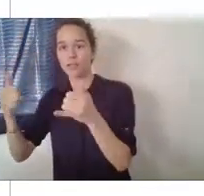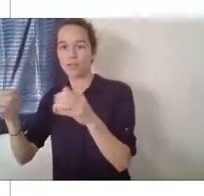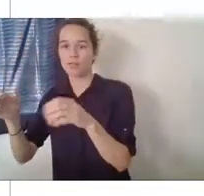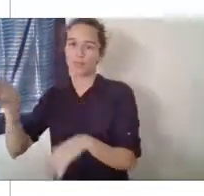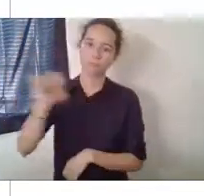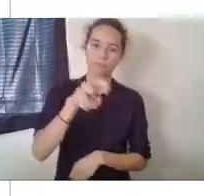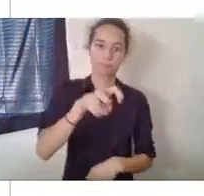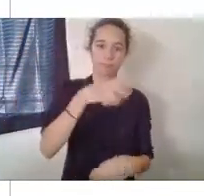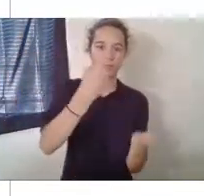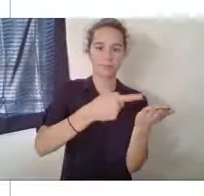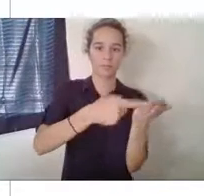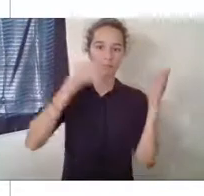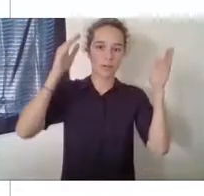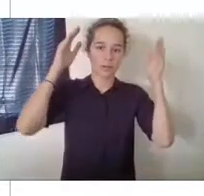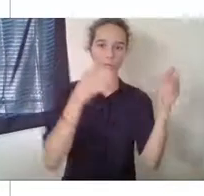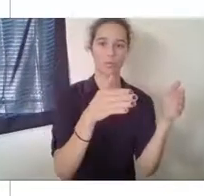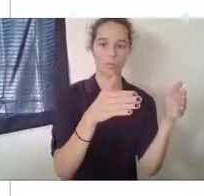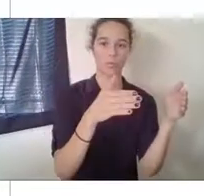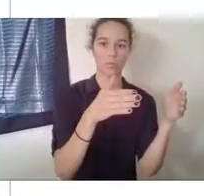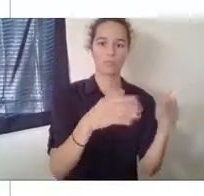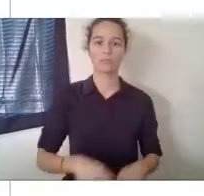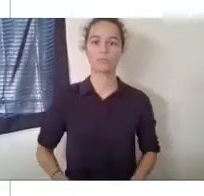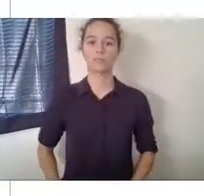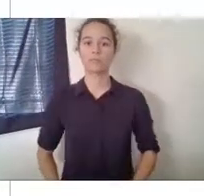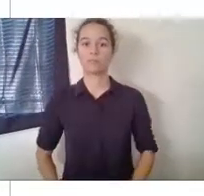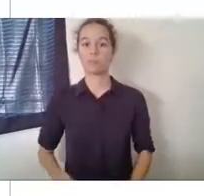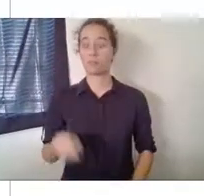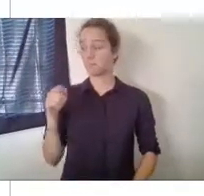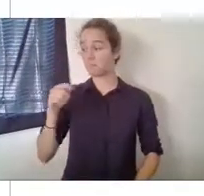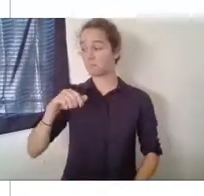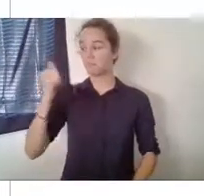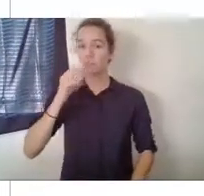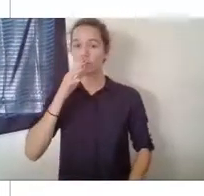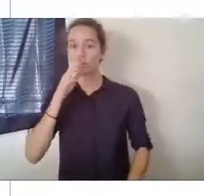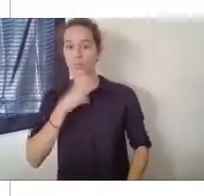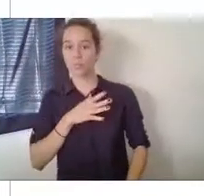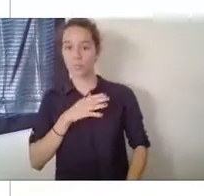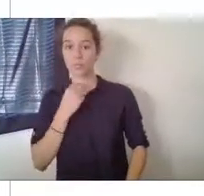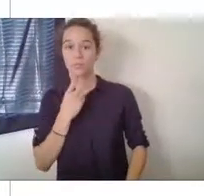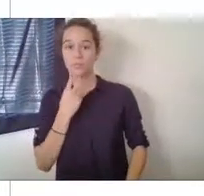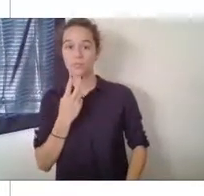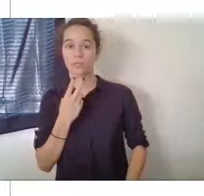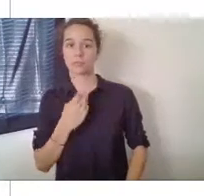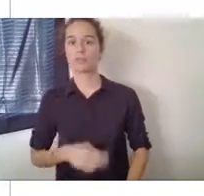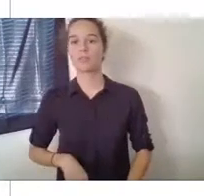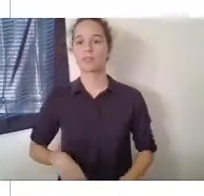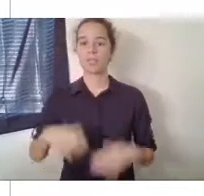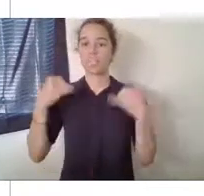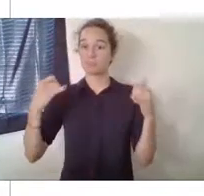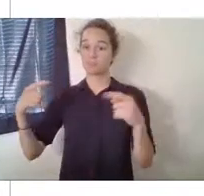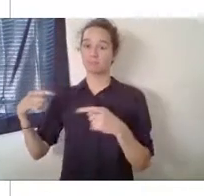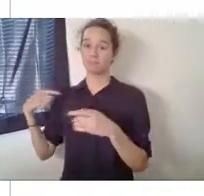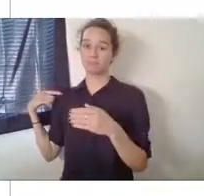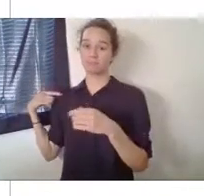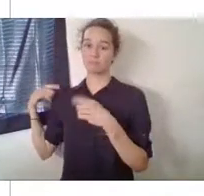we've been focusing on the body language of the speaker. But let's not forget, who's the real hero here? As we learned in our first